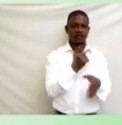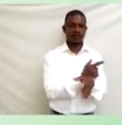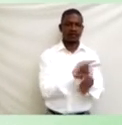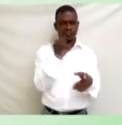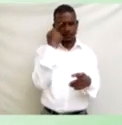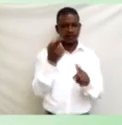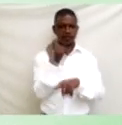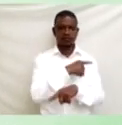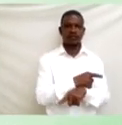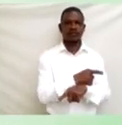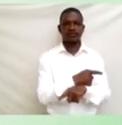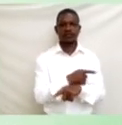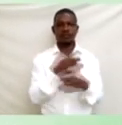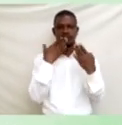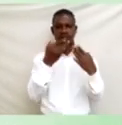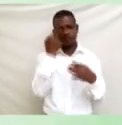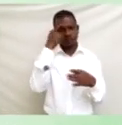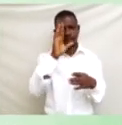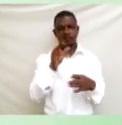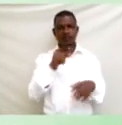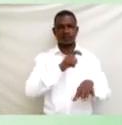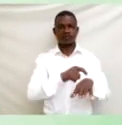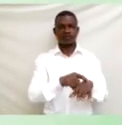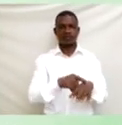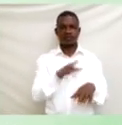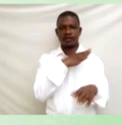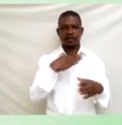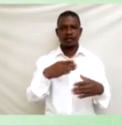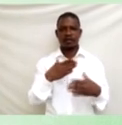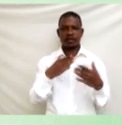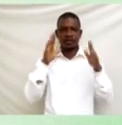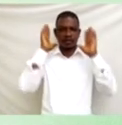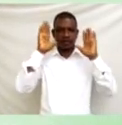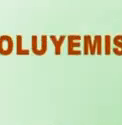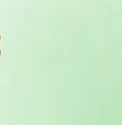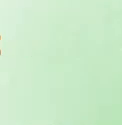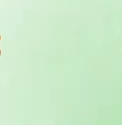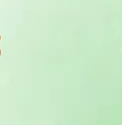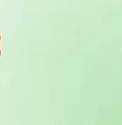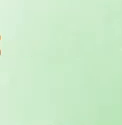lesson for today. Thanks for your time and attention.